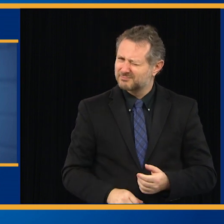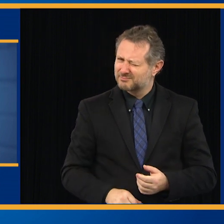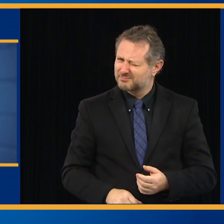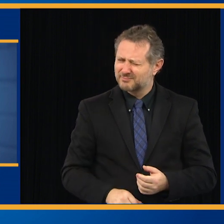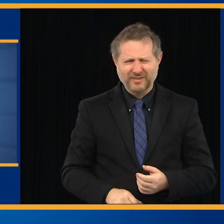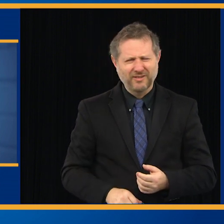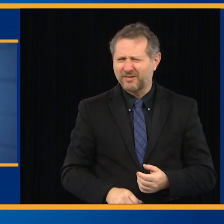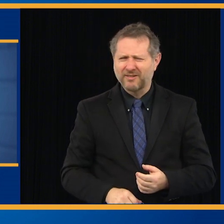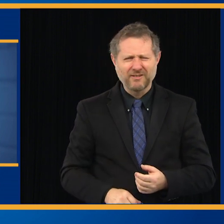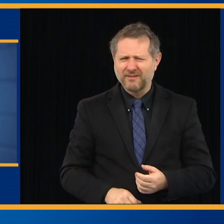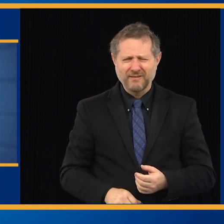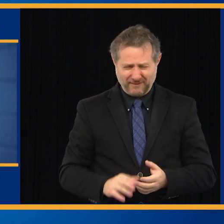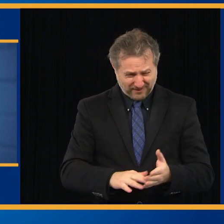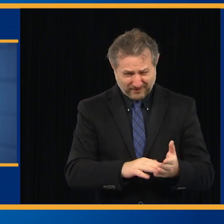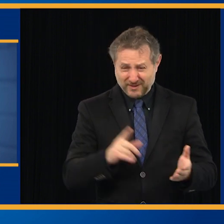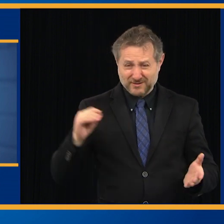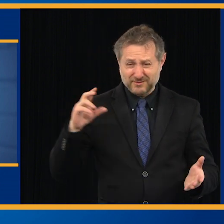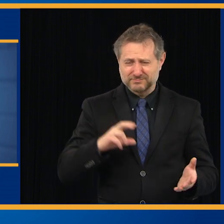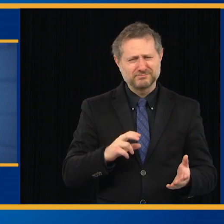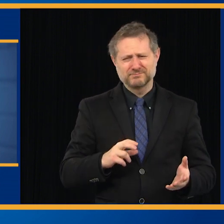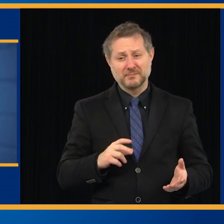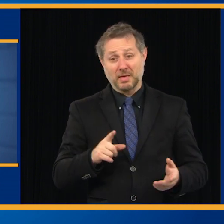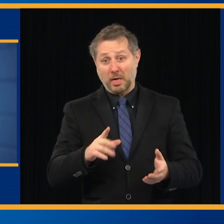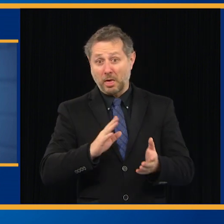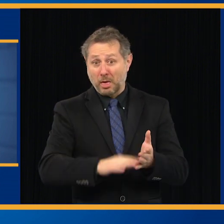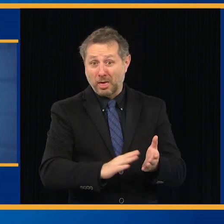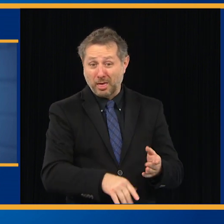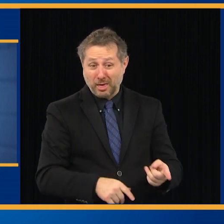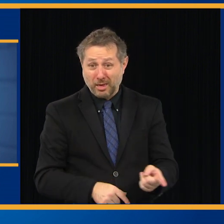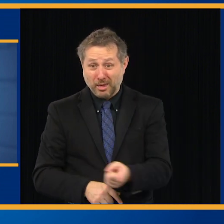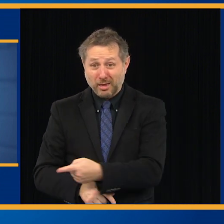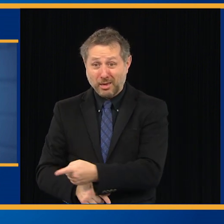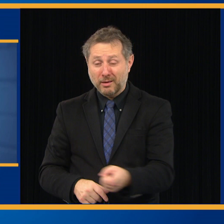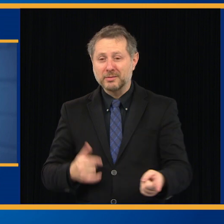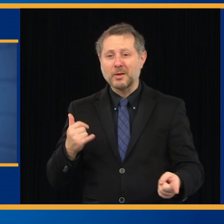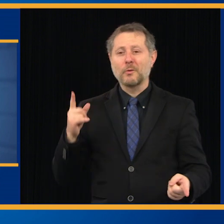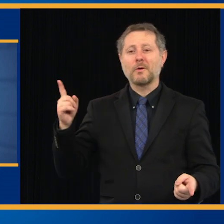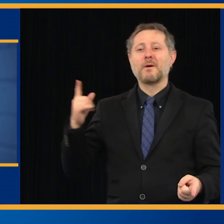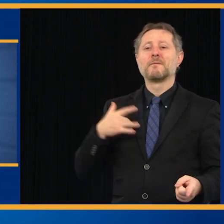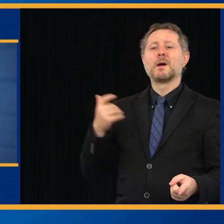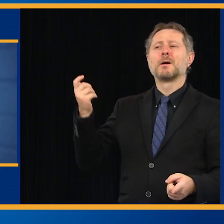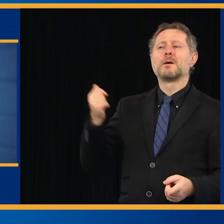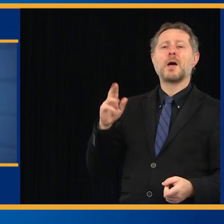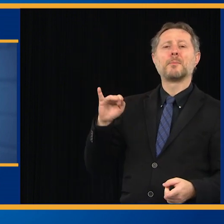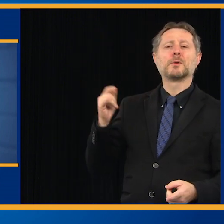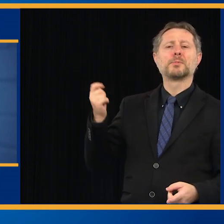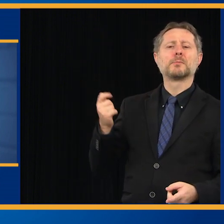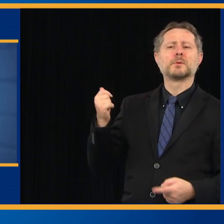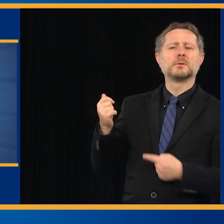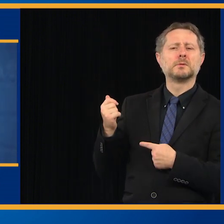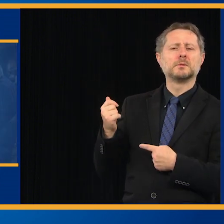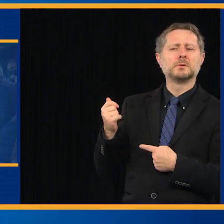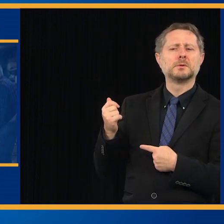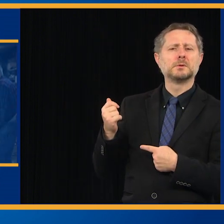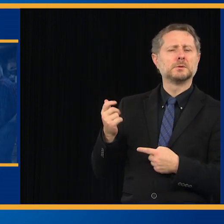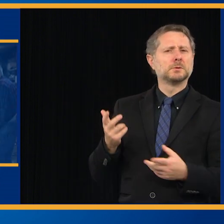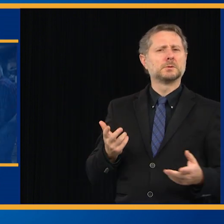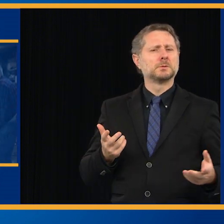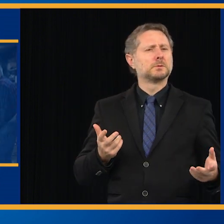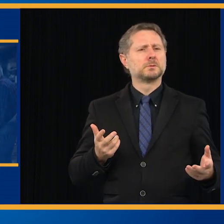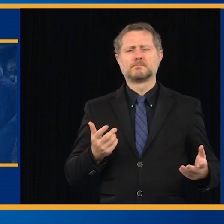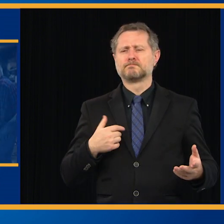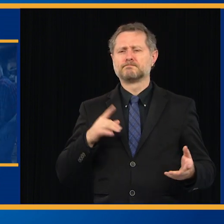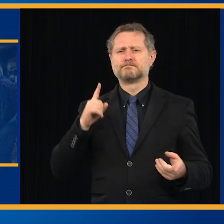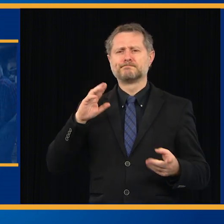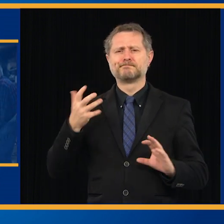reduce employees, government is supposed to now subsidize those employees, unemployment insurance, et cetera. We did it